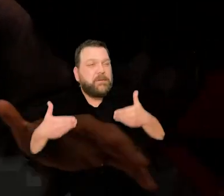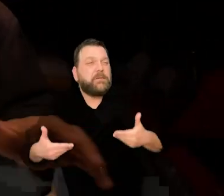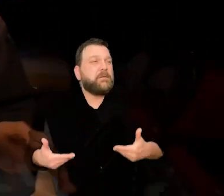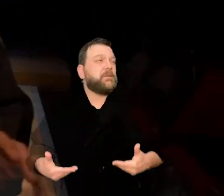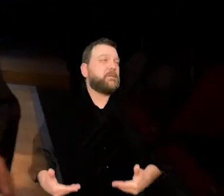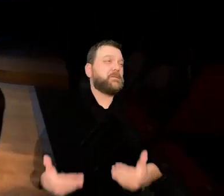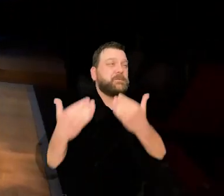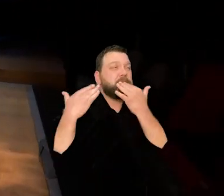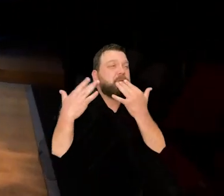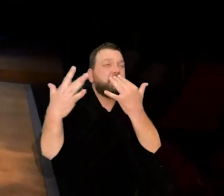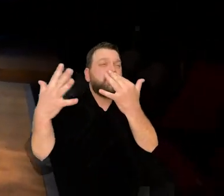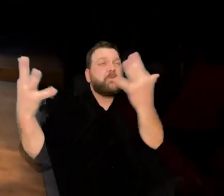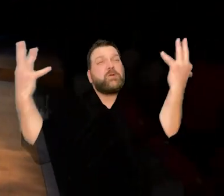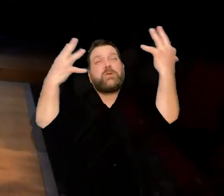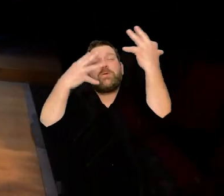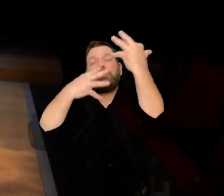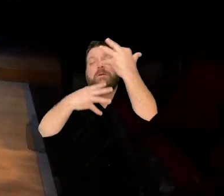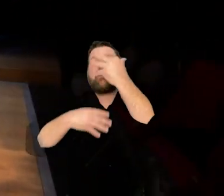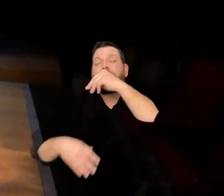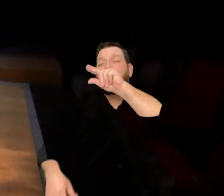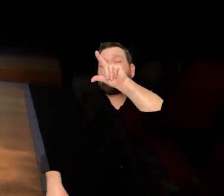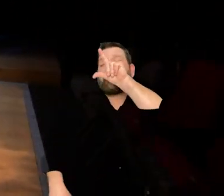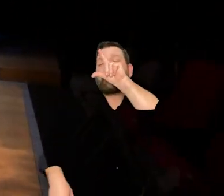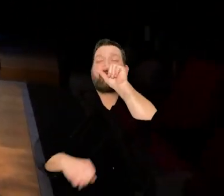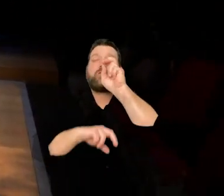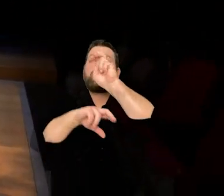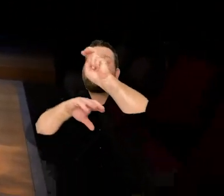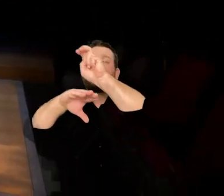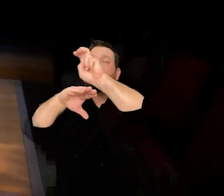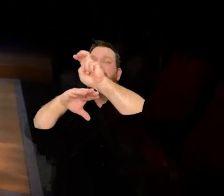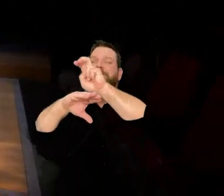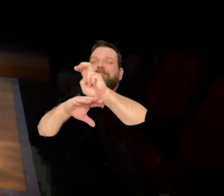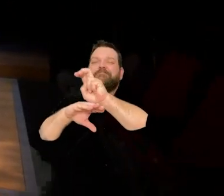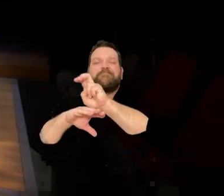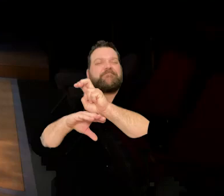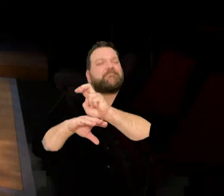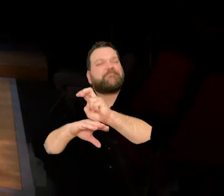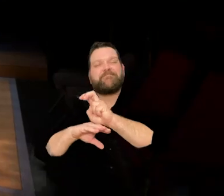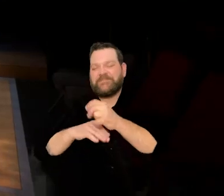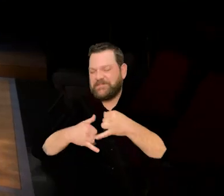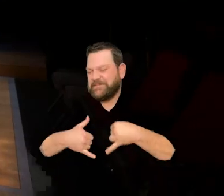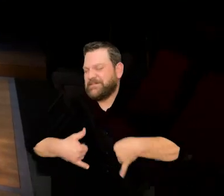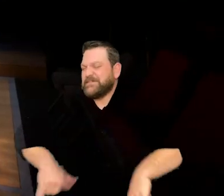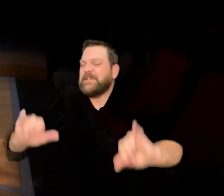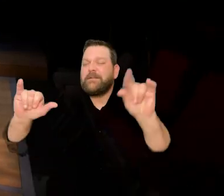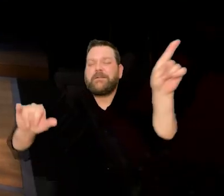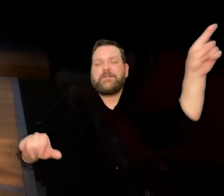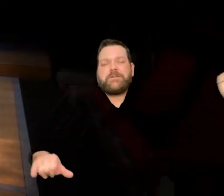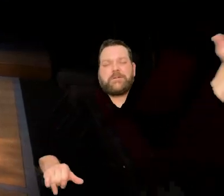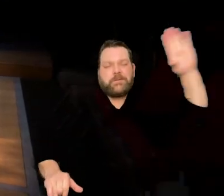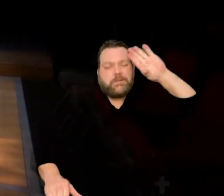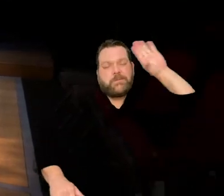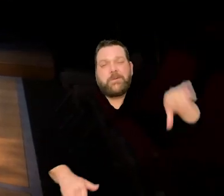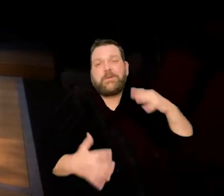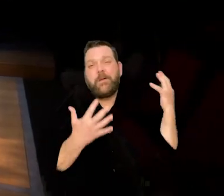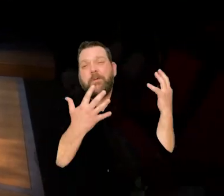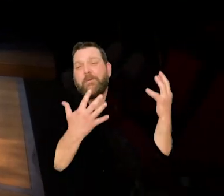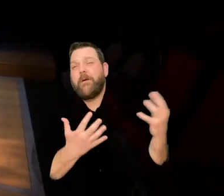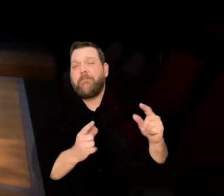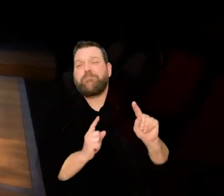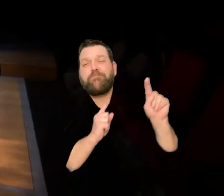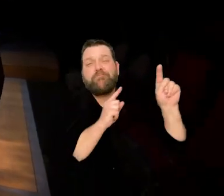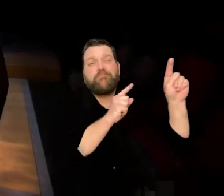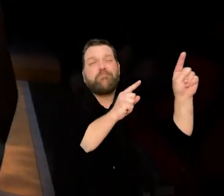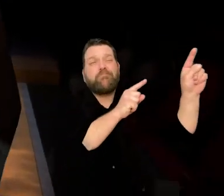I am no nightingale, but she hears the song I can sing to